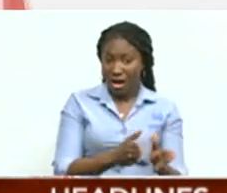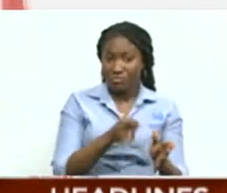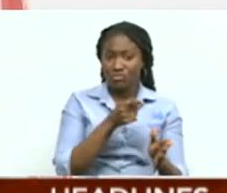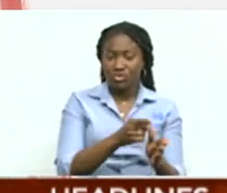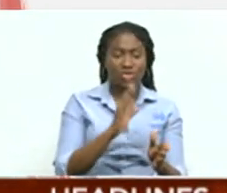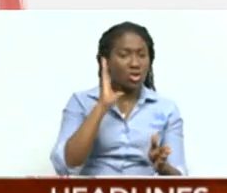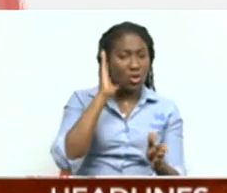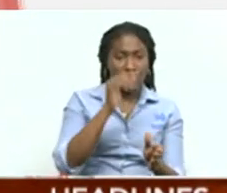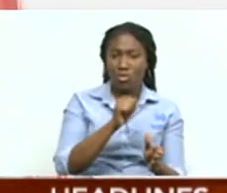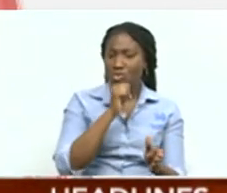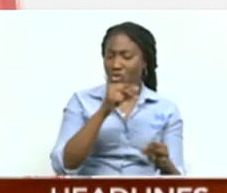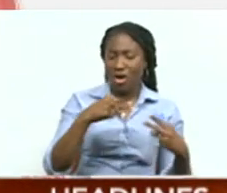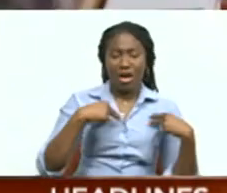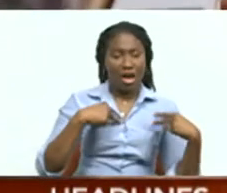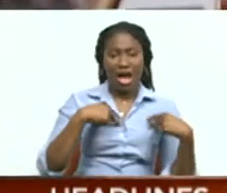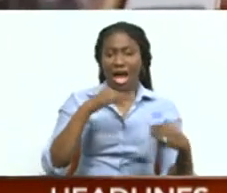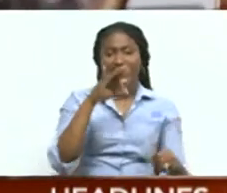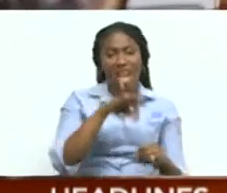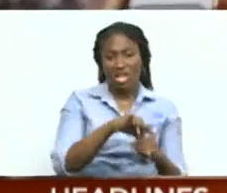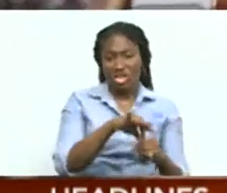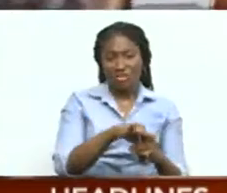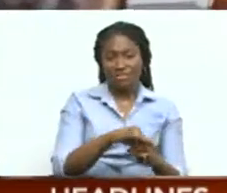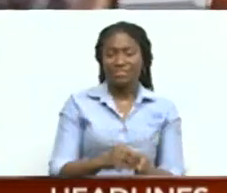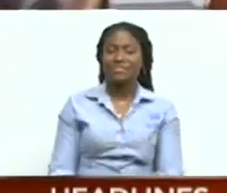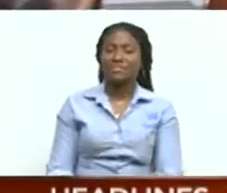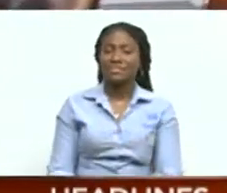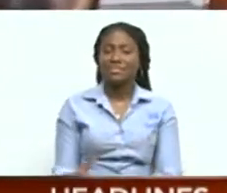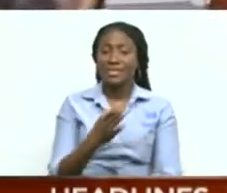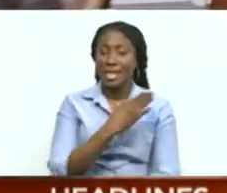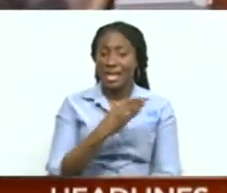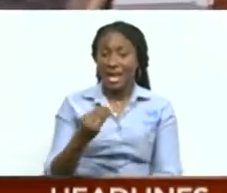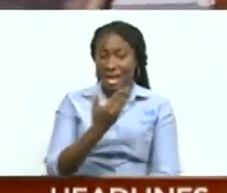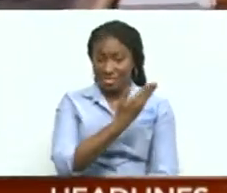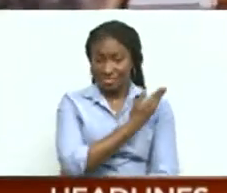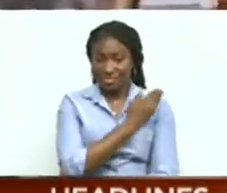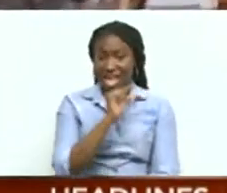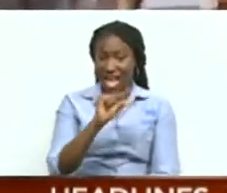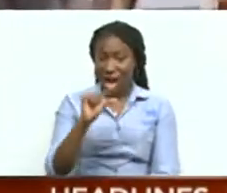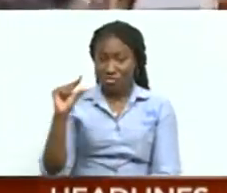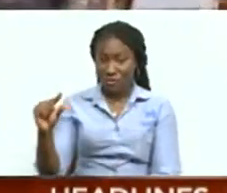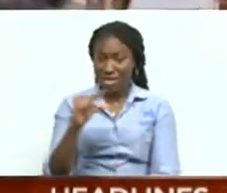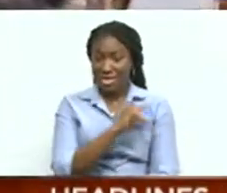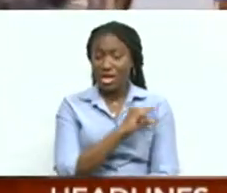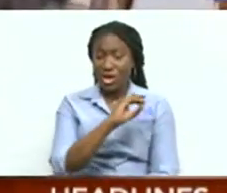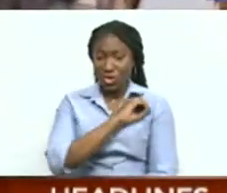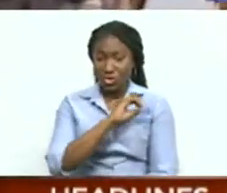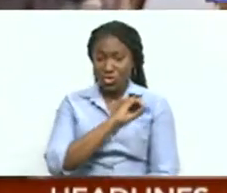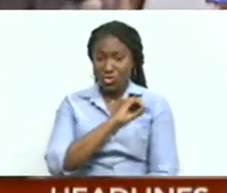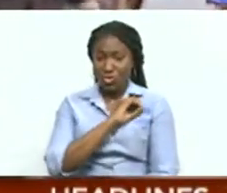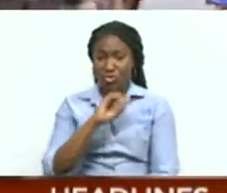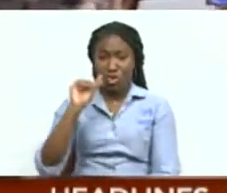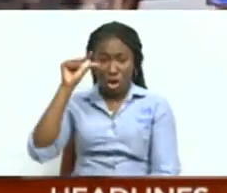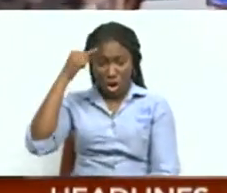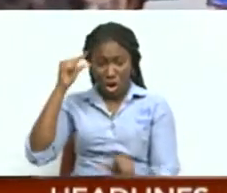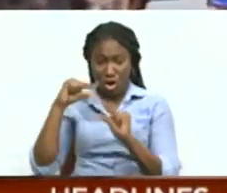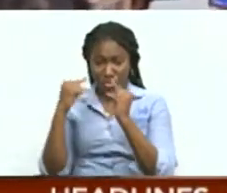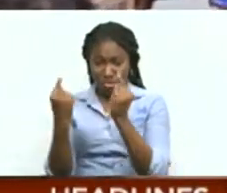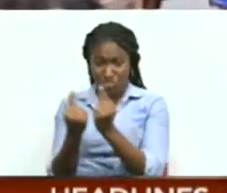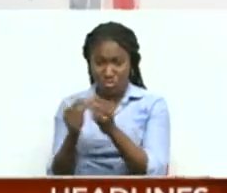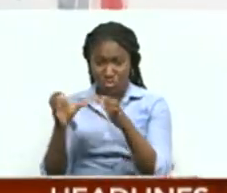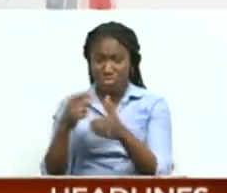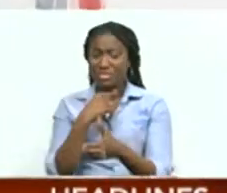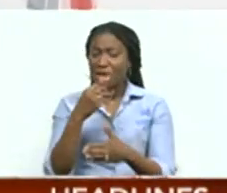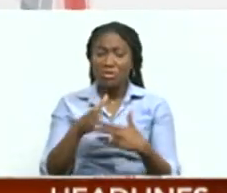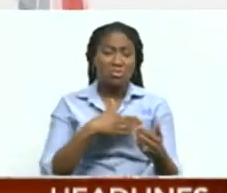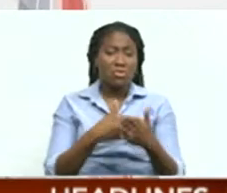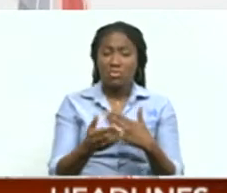call elections into the election. Meanwhile, leader of the National Transformation Alliance, Gary Griffith, said it doesn't matter who leads the party.